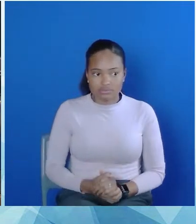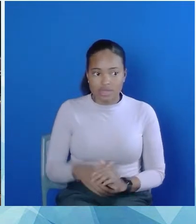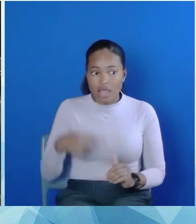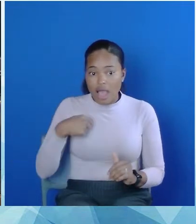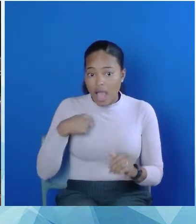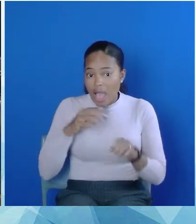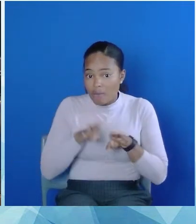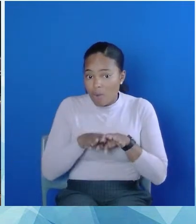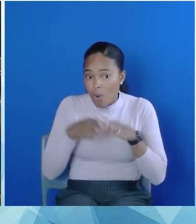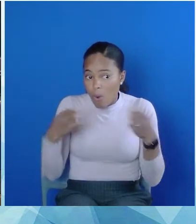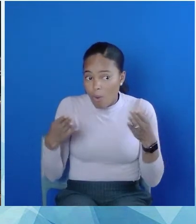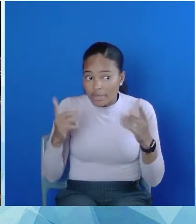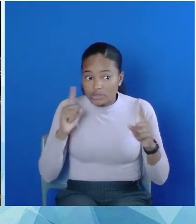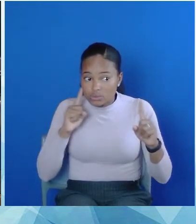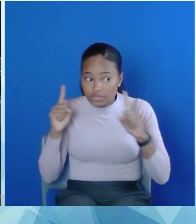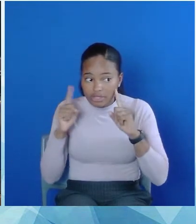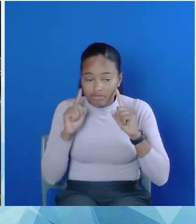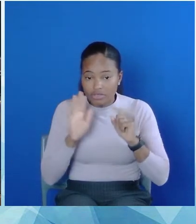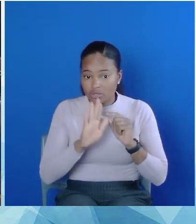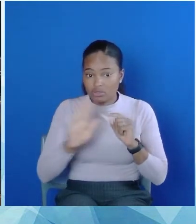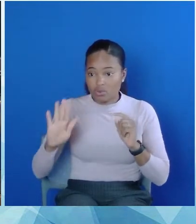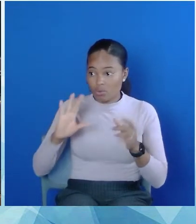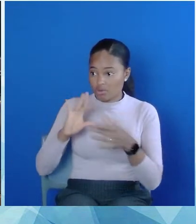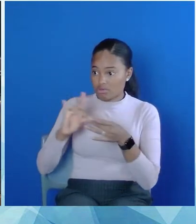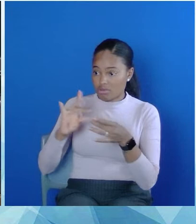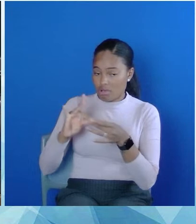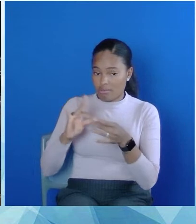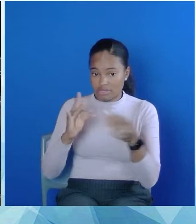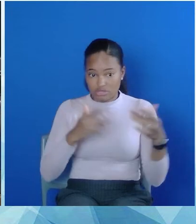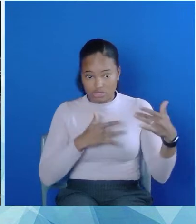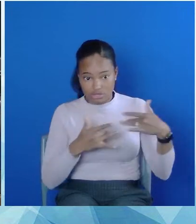open to hearing anybody's comments or concerns, though.